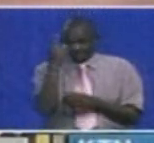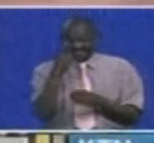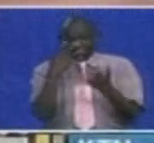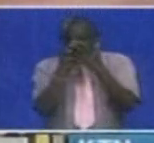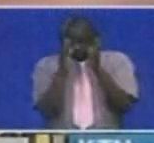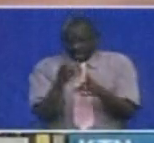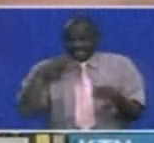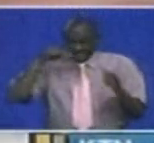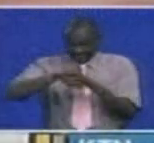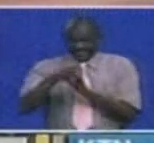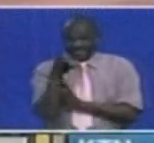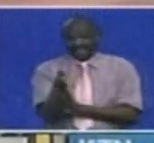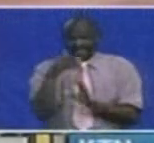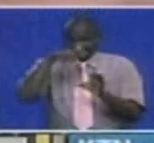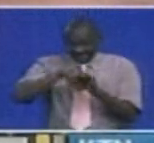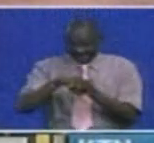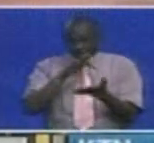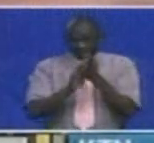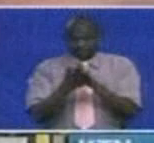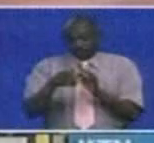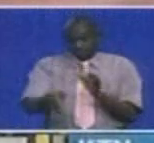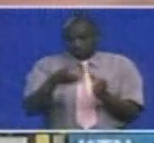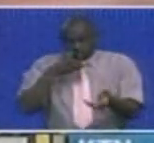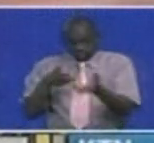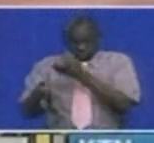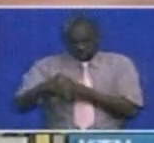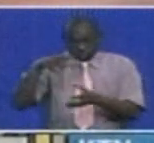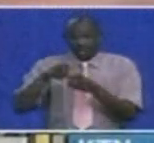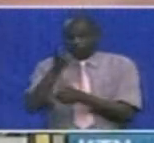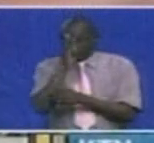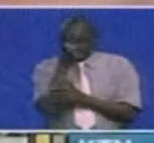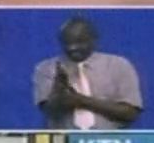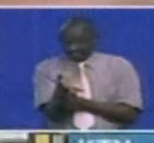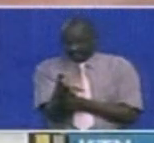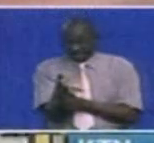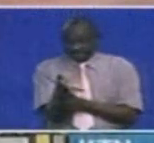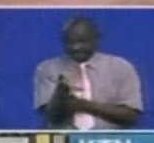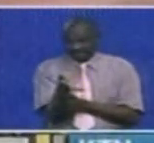entered to empty the remainder of the water